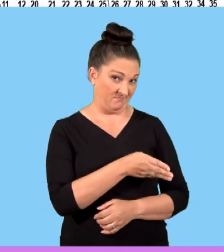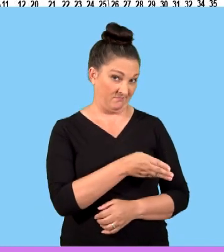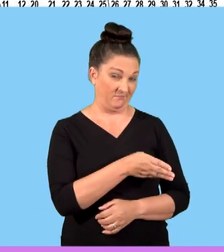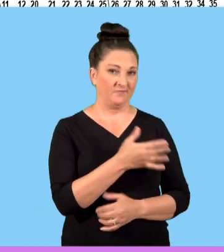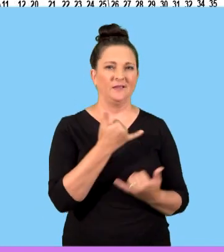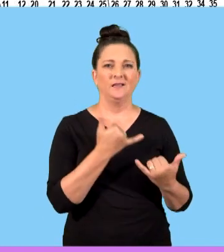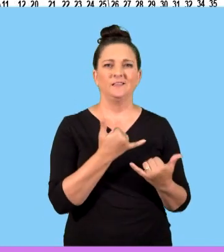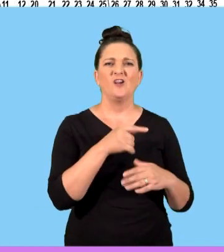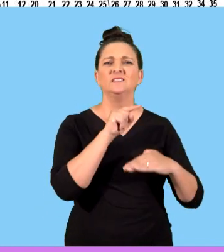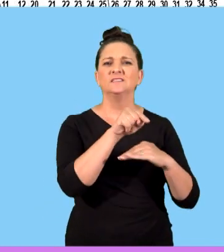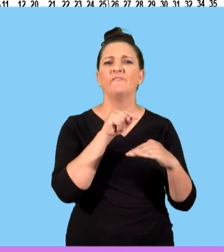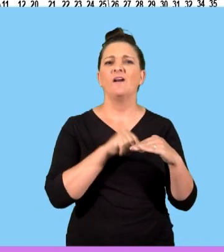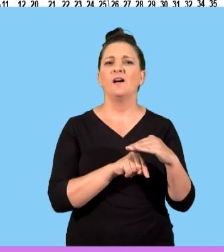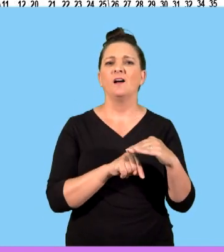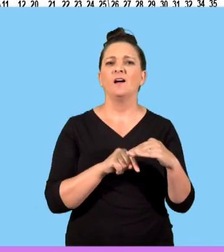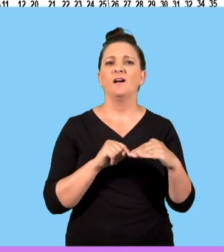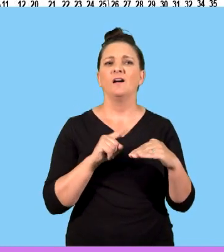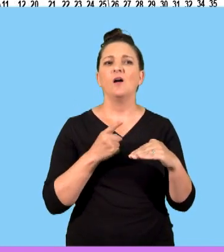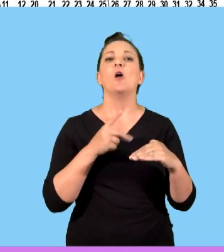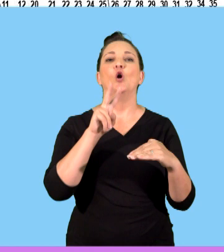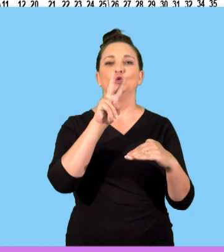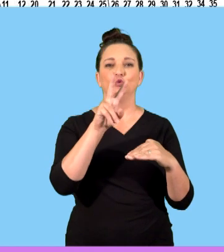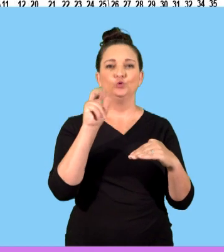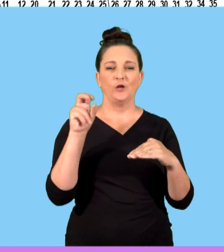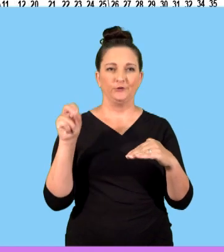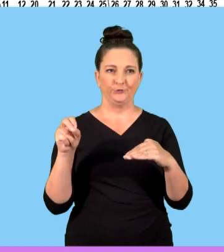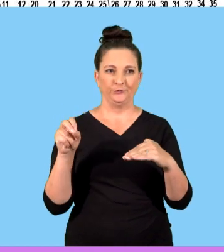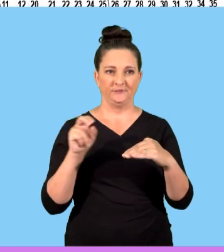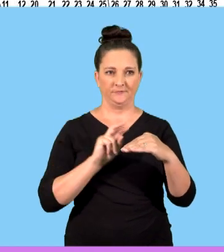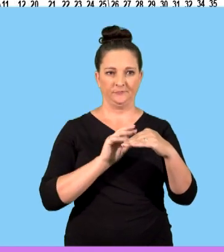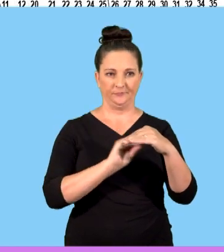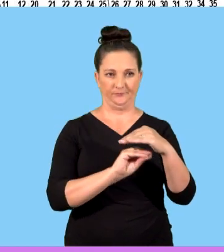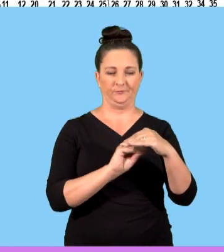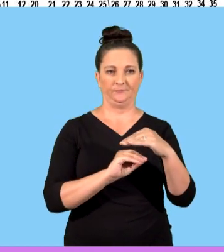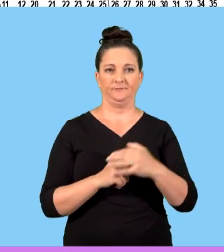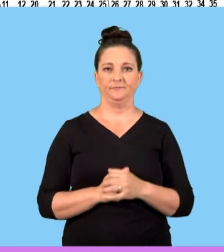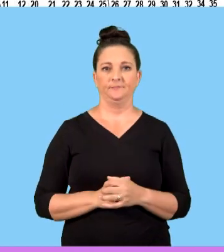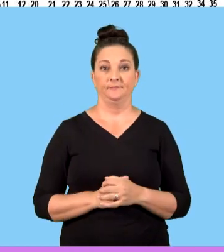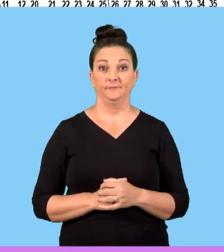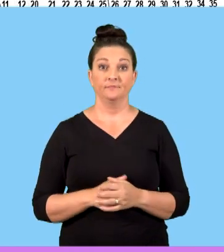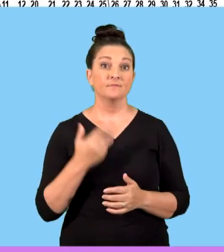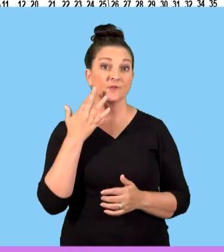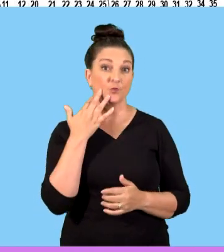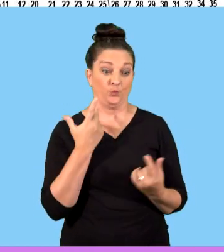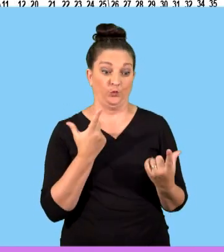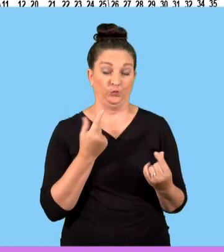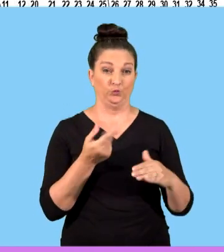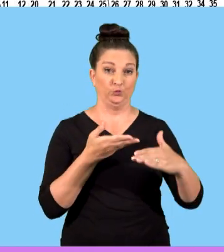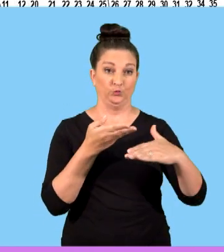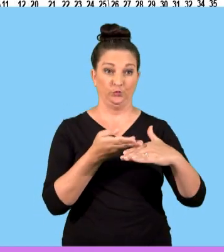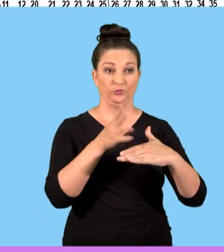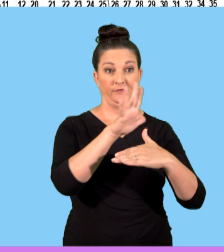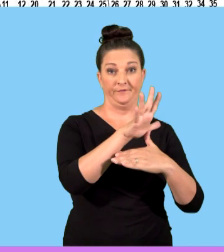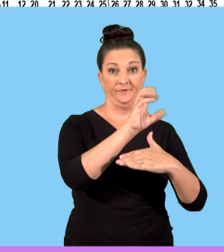millimeters and I'll divide that by my 200, right? So if I do this,